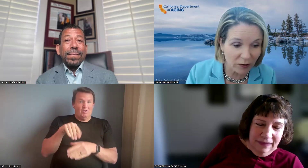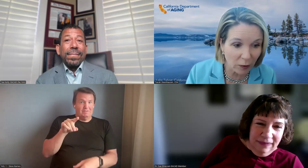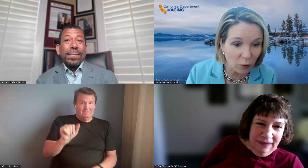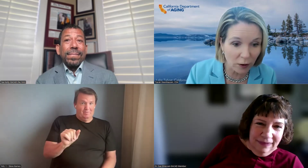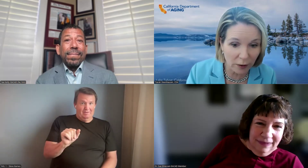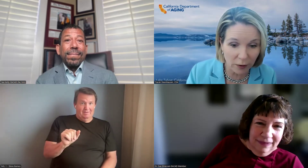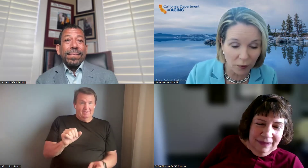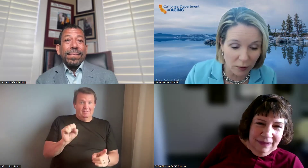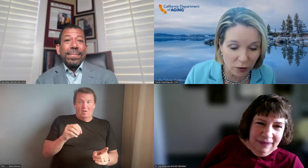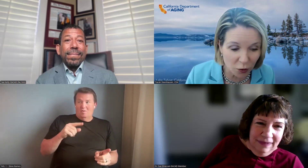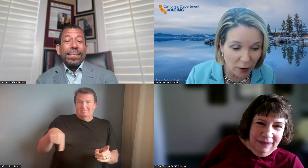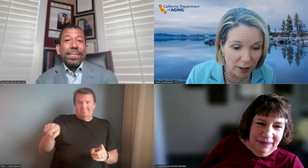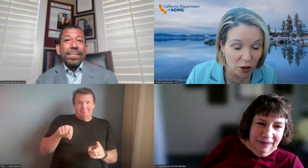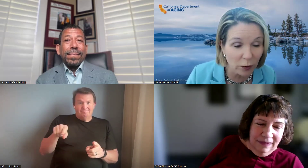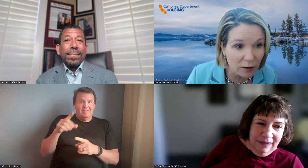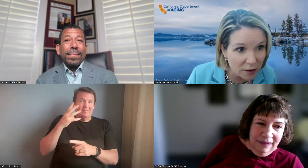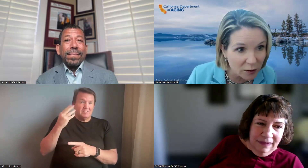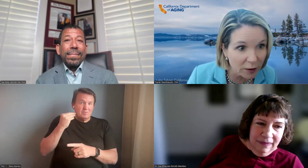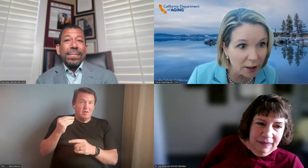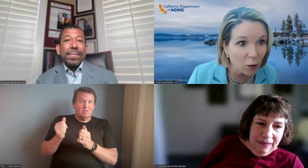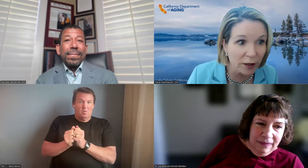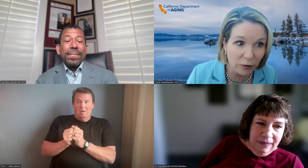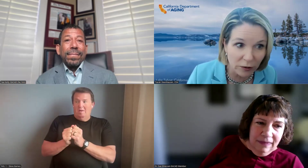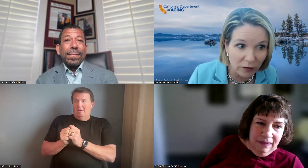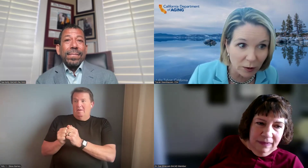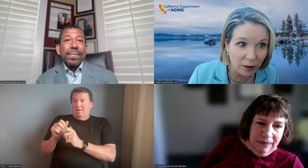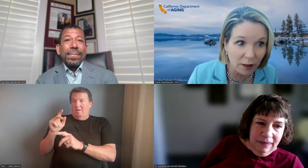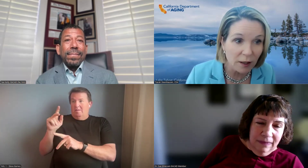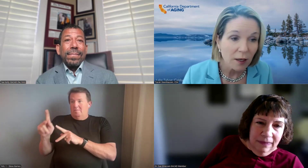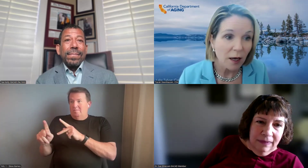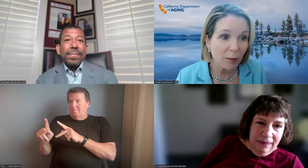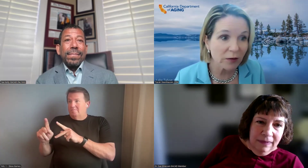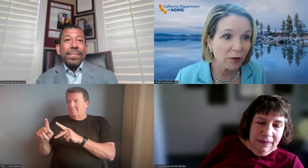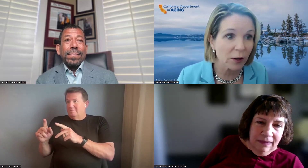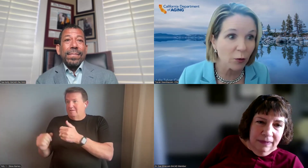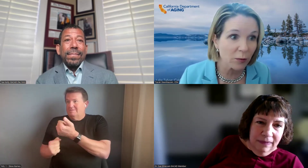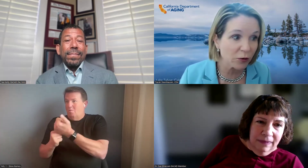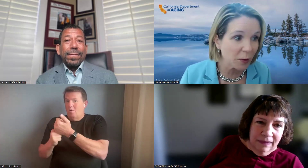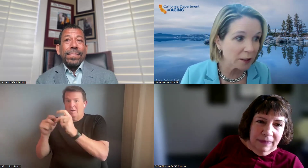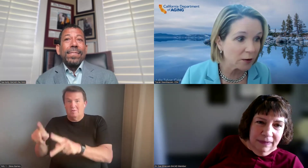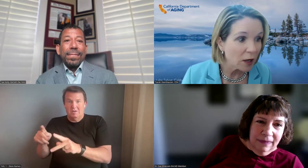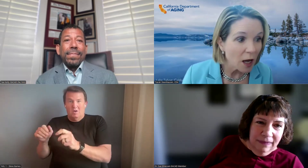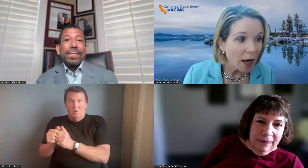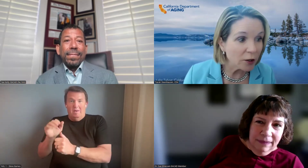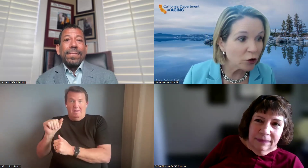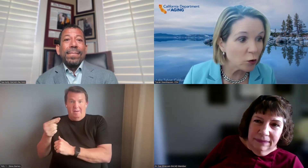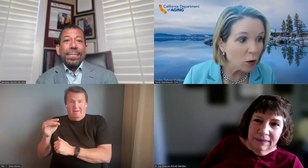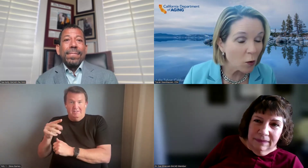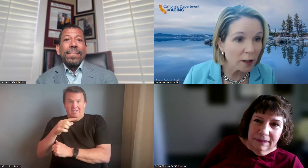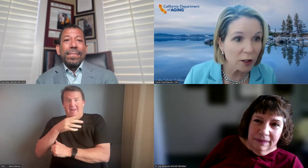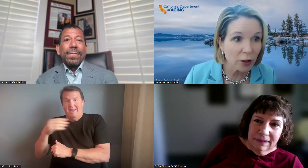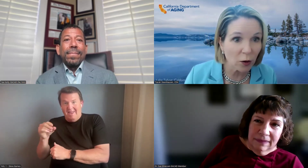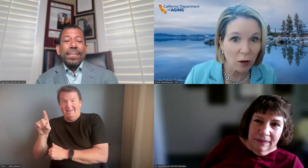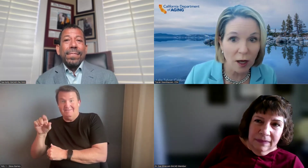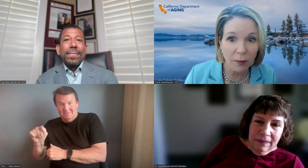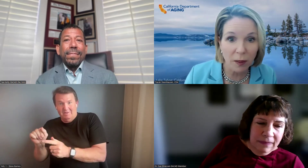experienced themselves or caring for others who are aging with a disability or into disability, it's a very important perspective. I do